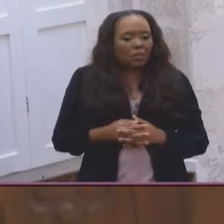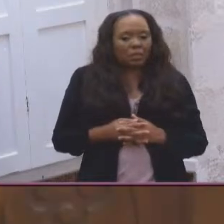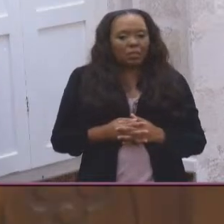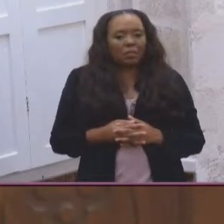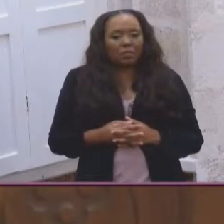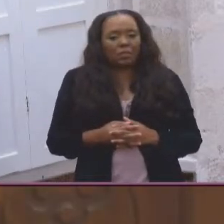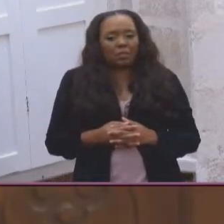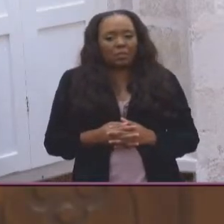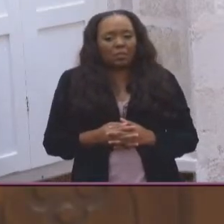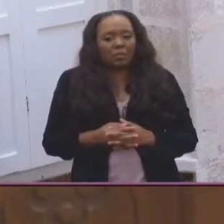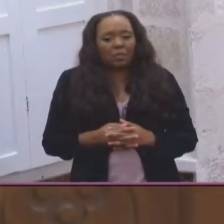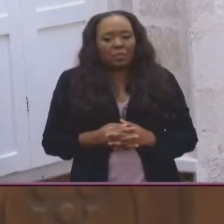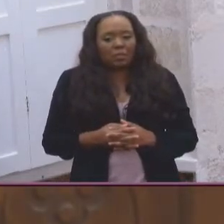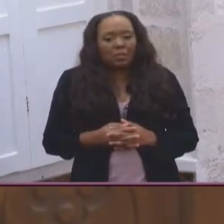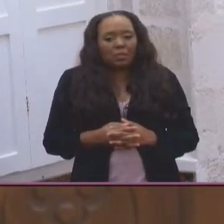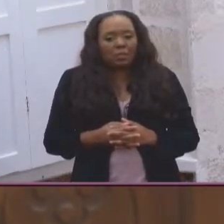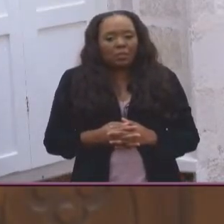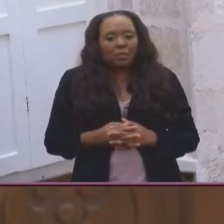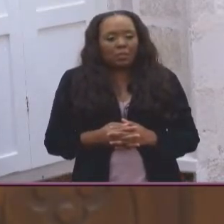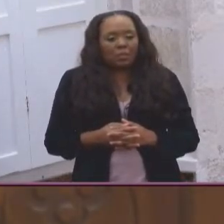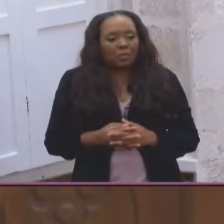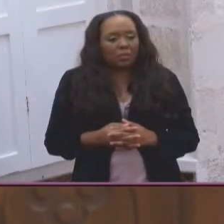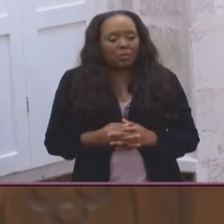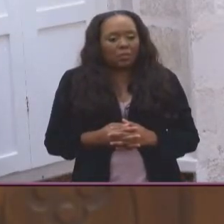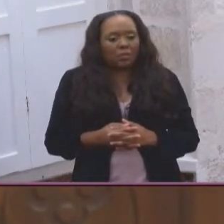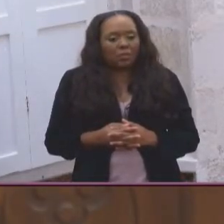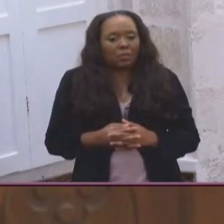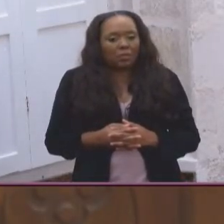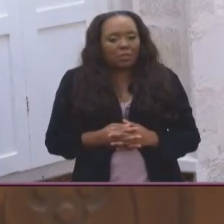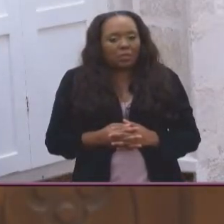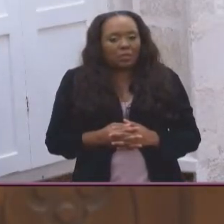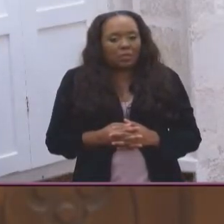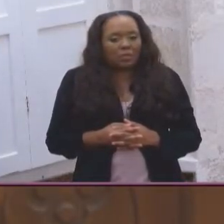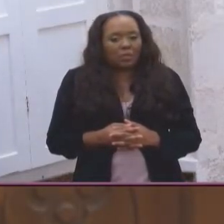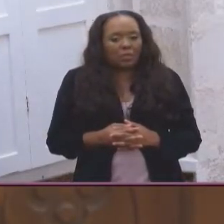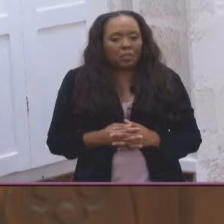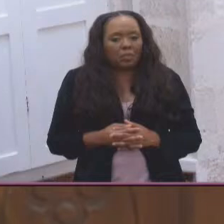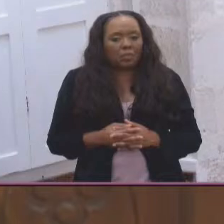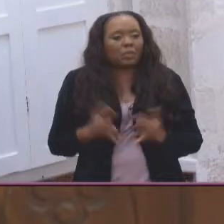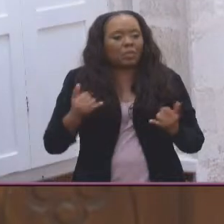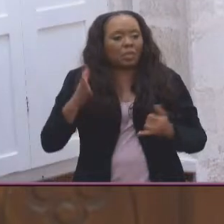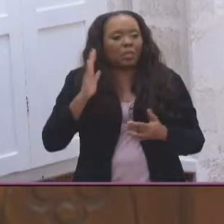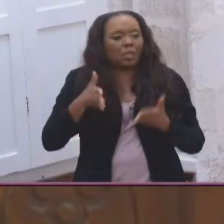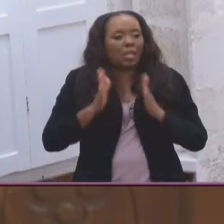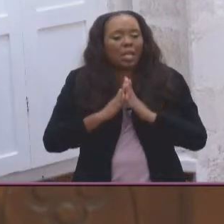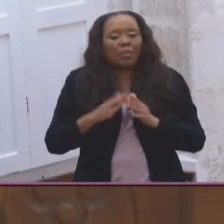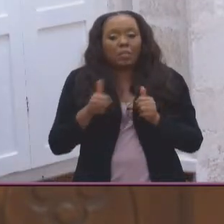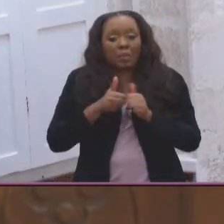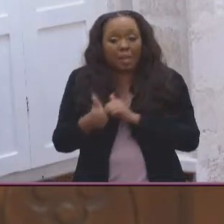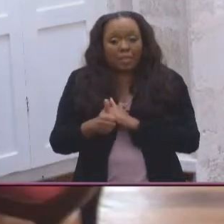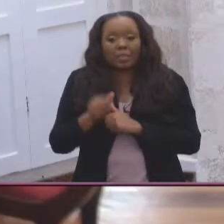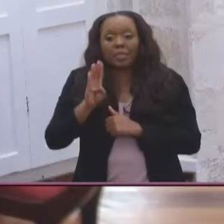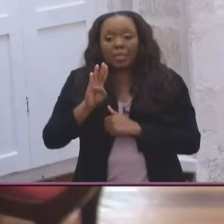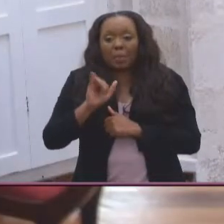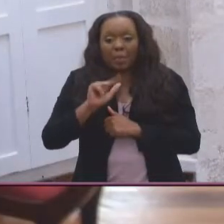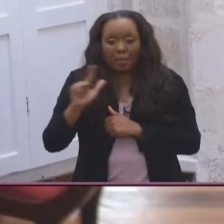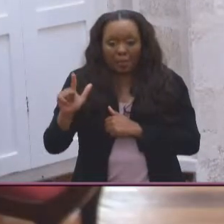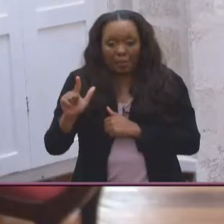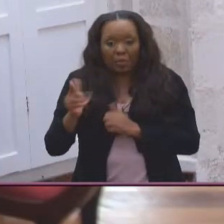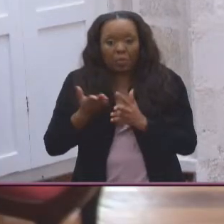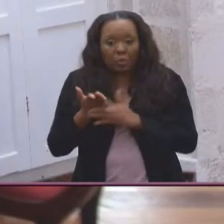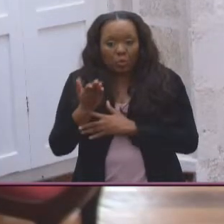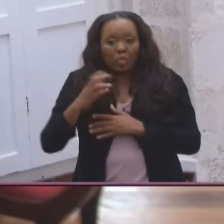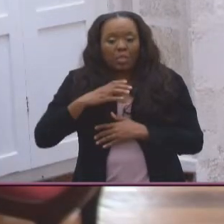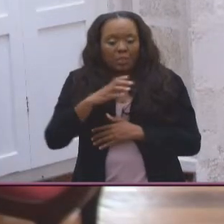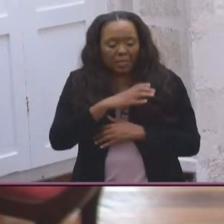Madam Chair, I beg to move that you do now report to His Honour the President the passing of one bill in committee. The